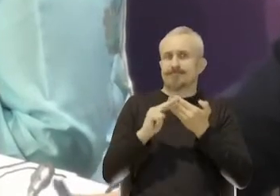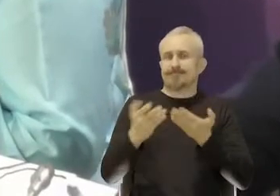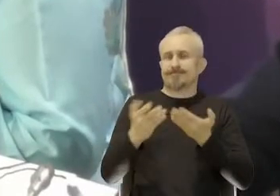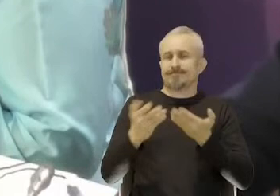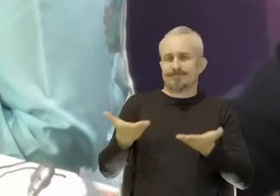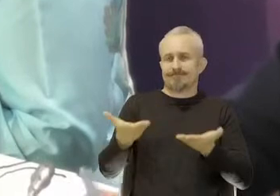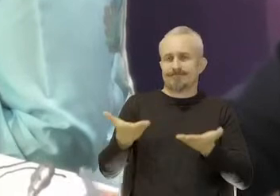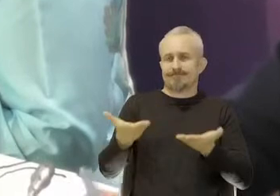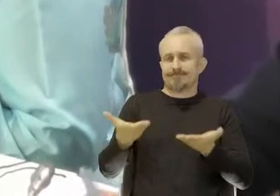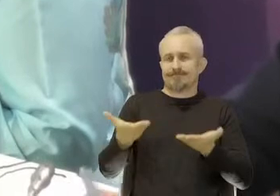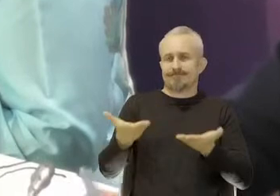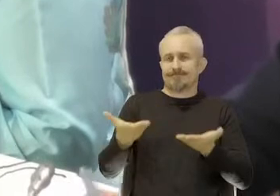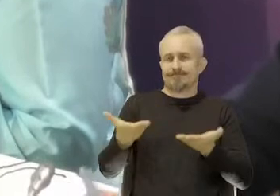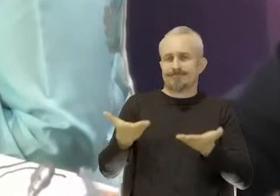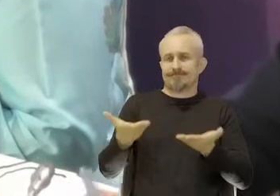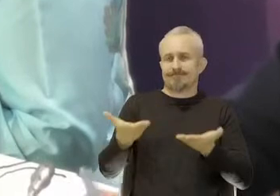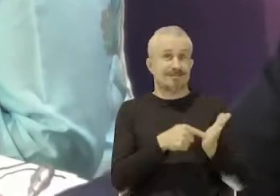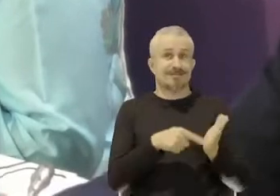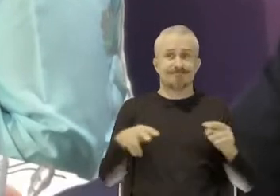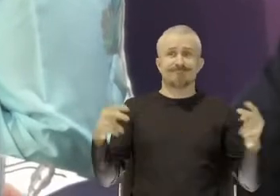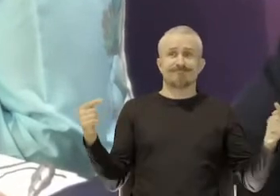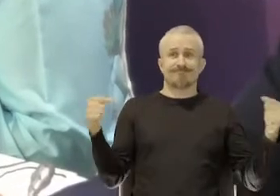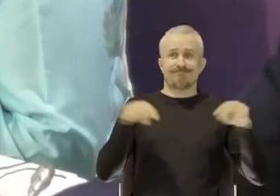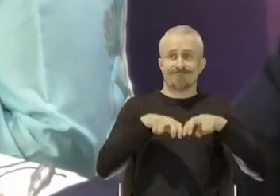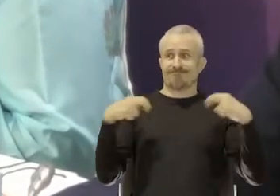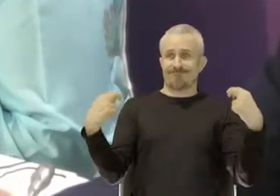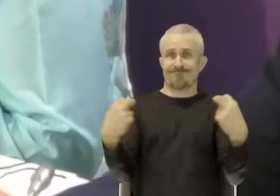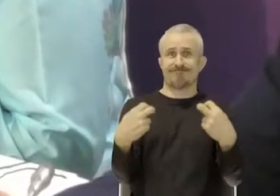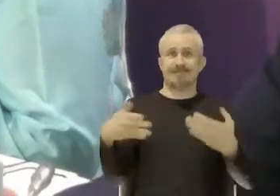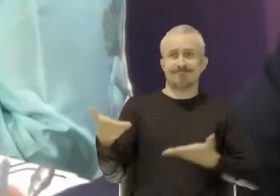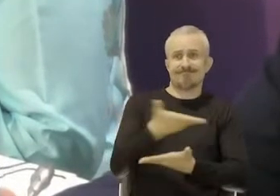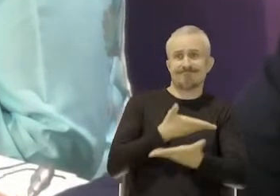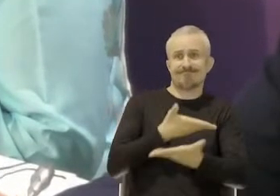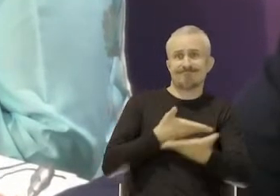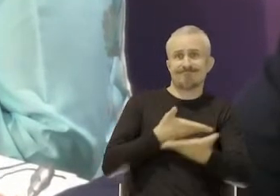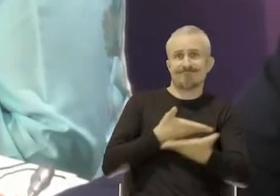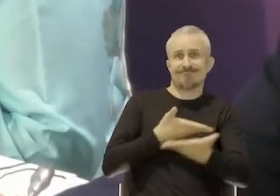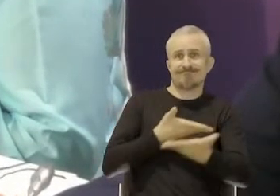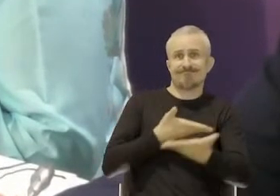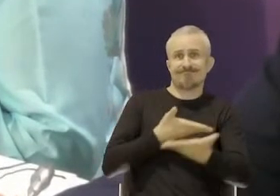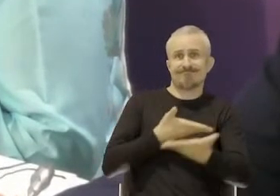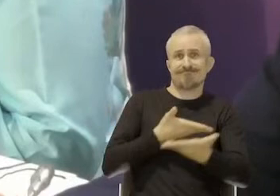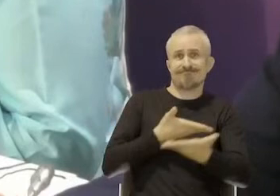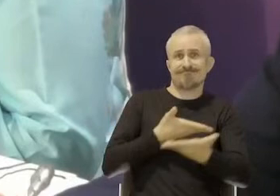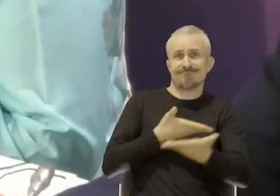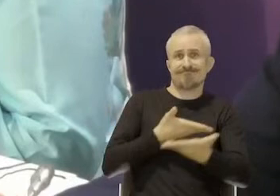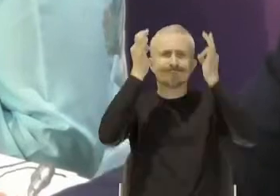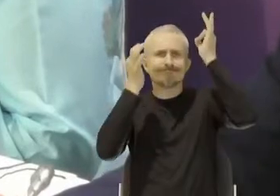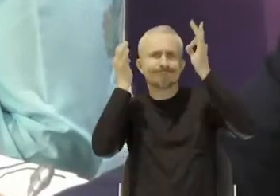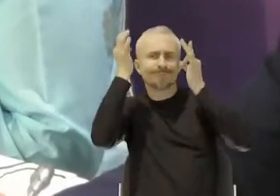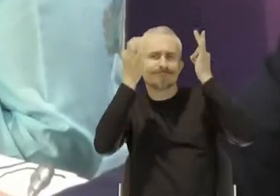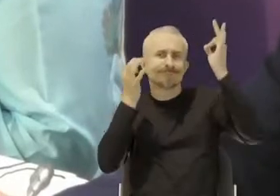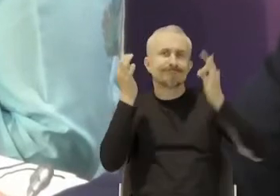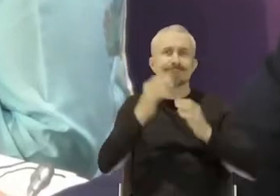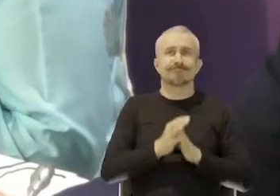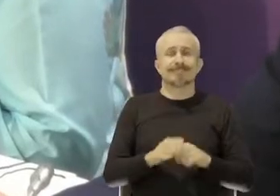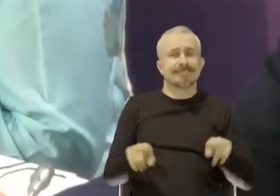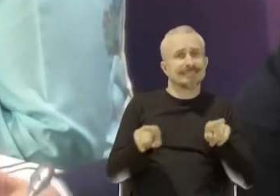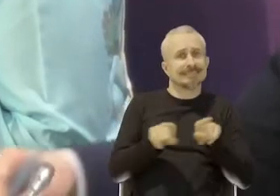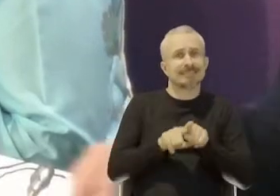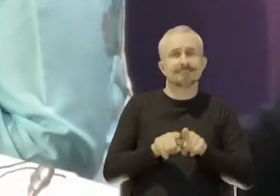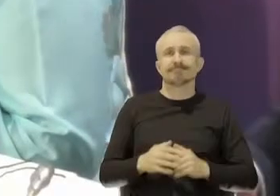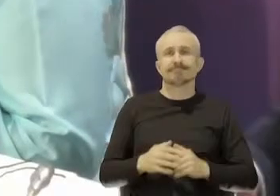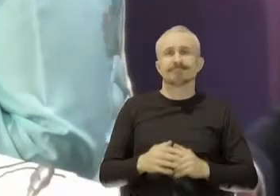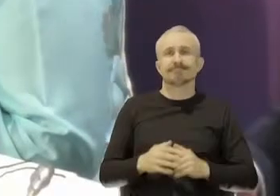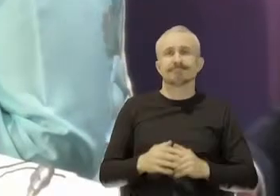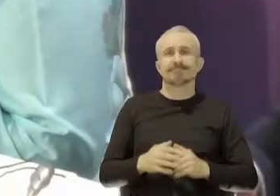among peers, leading to joint identification of transformative urban development measures for a better urban future for all. I'm really